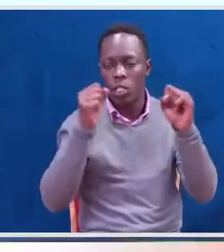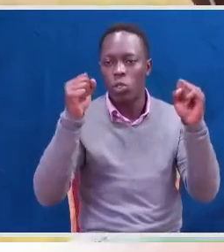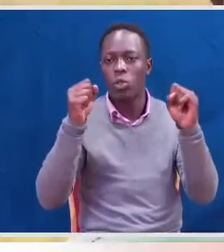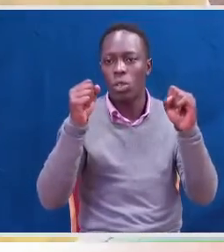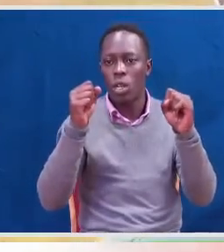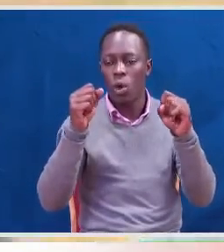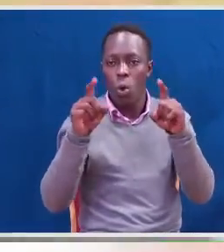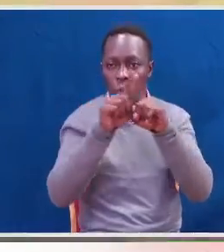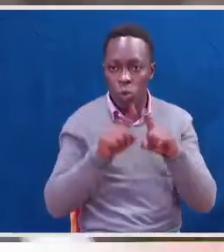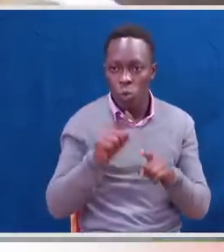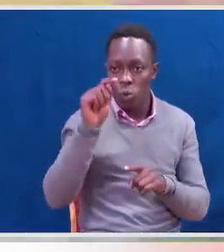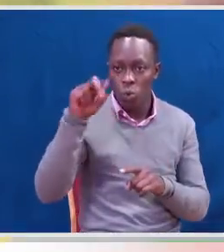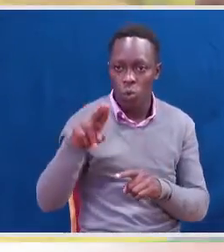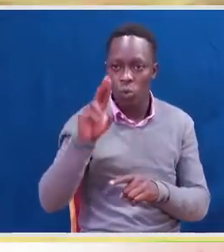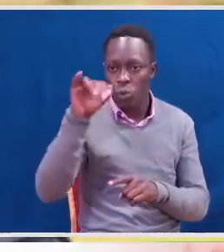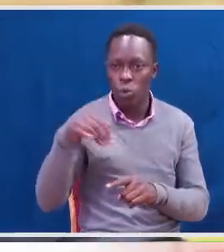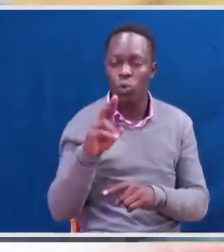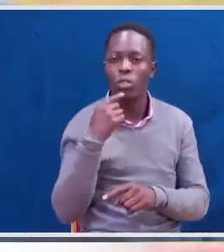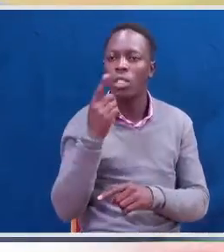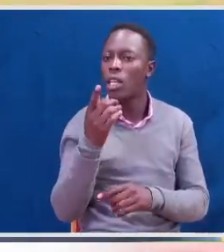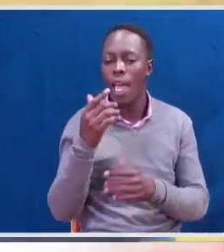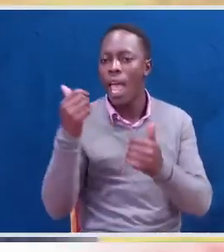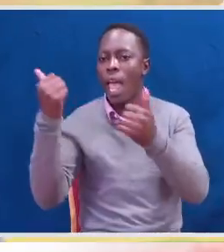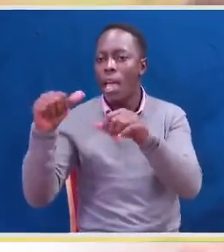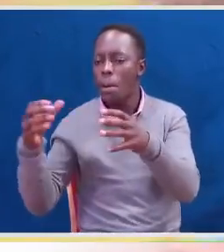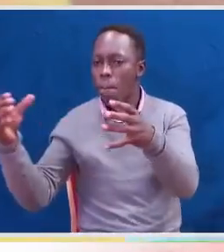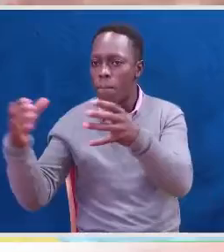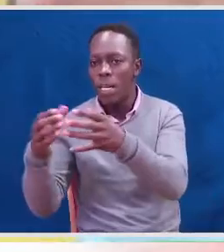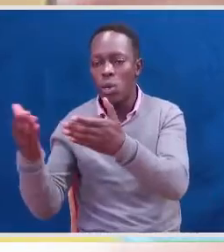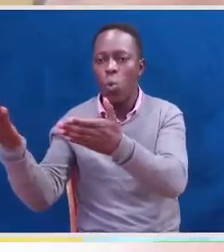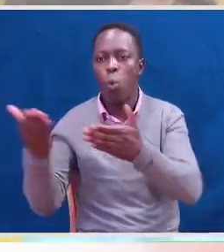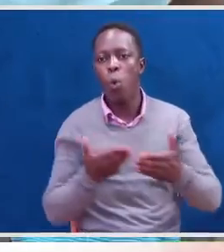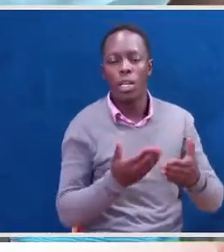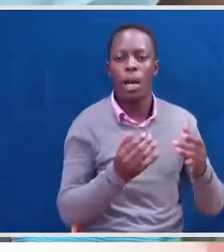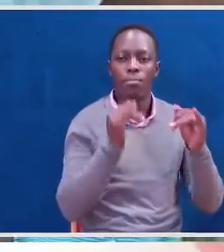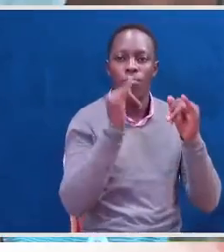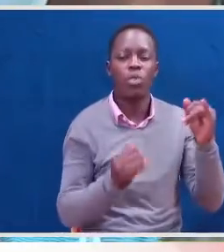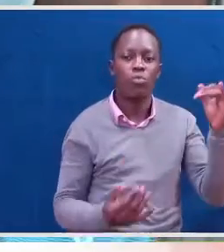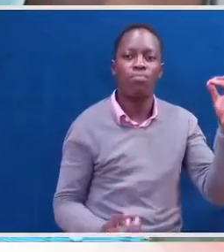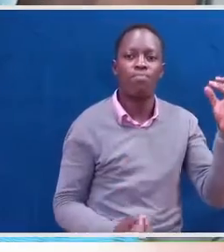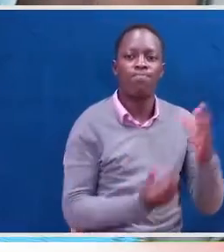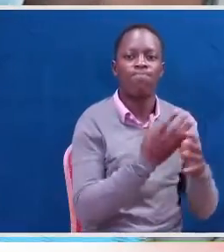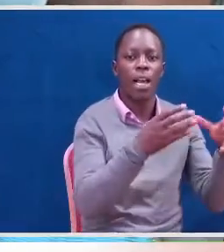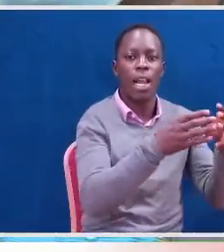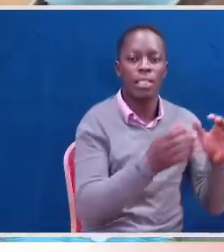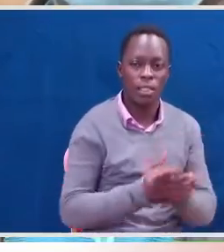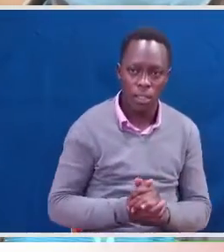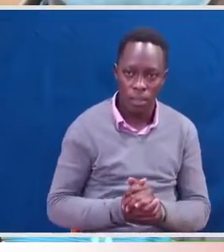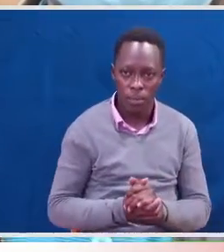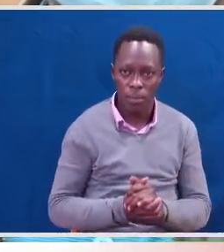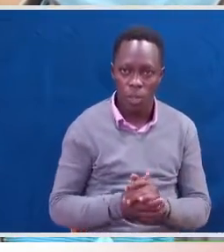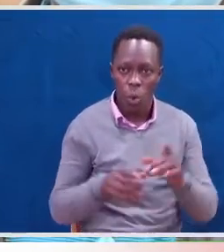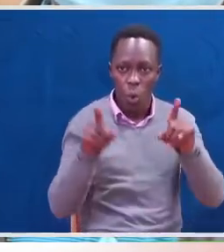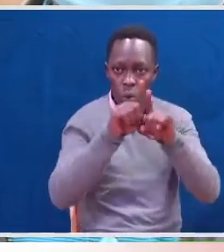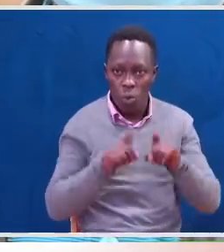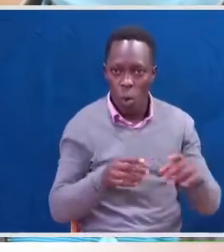Tuju says any willing party is invited in the new alliance unconditionally. In terms of an alliance, it has to